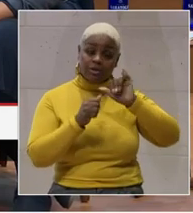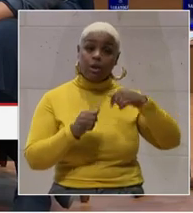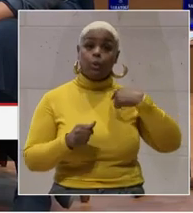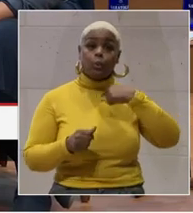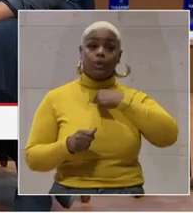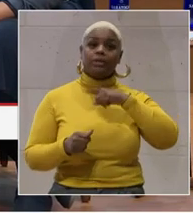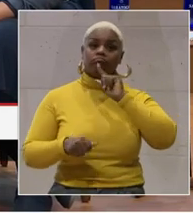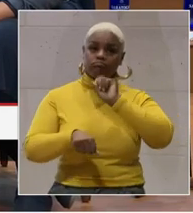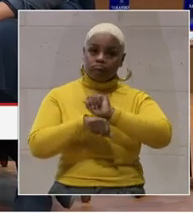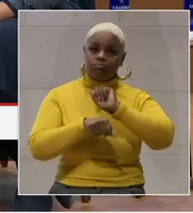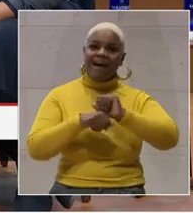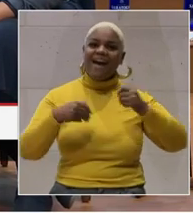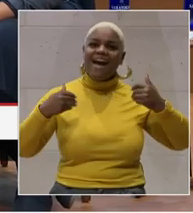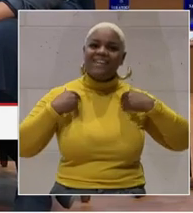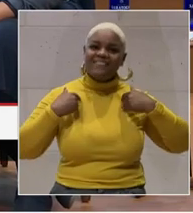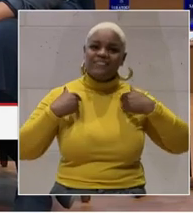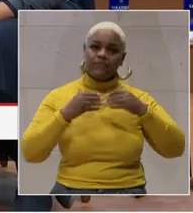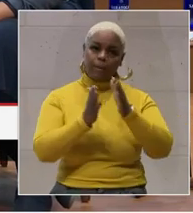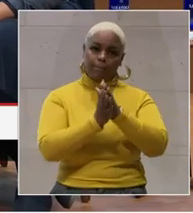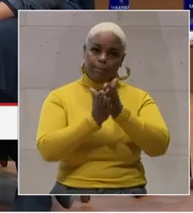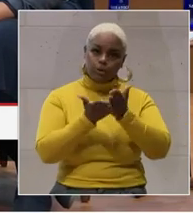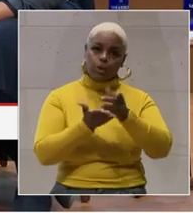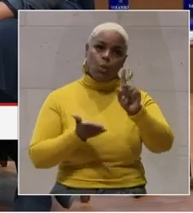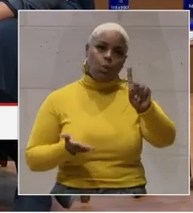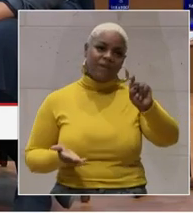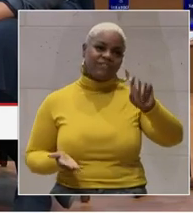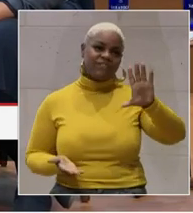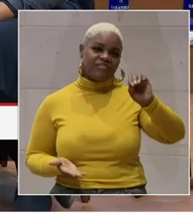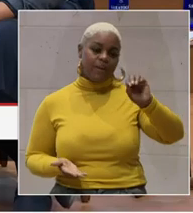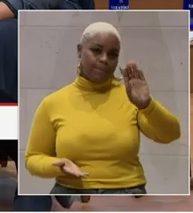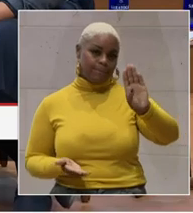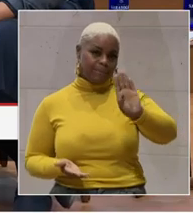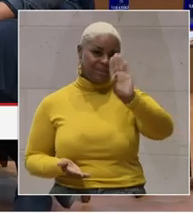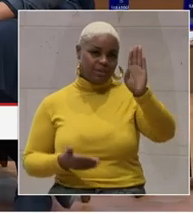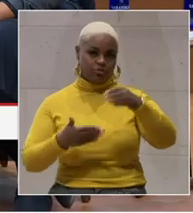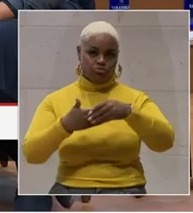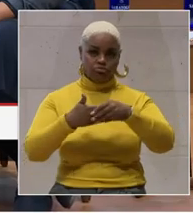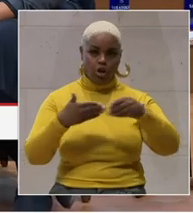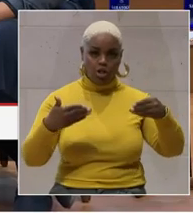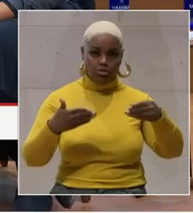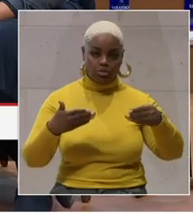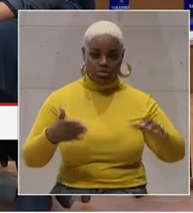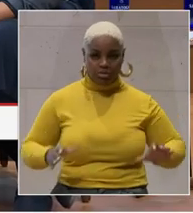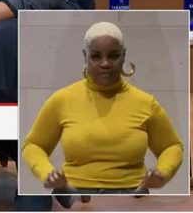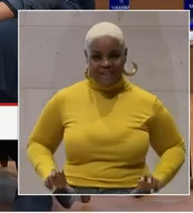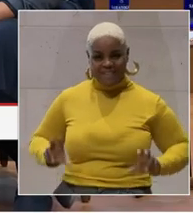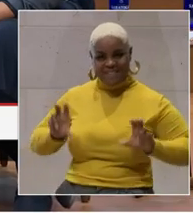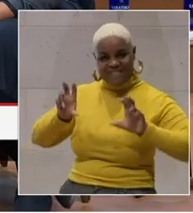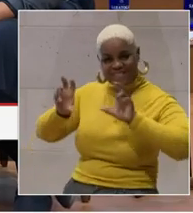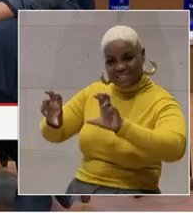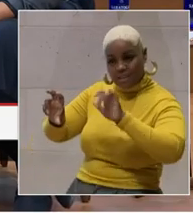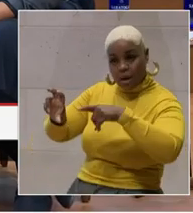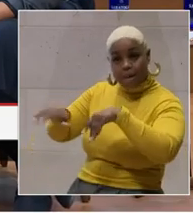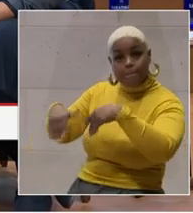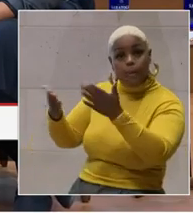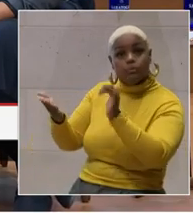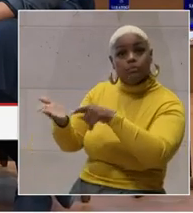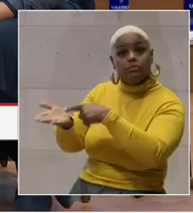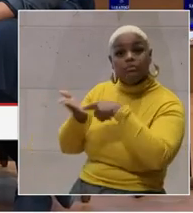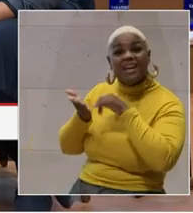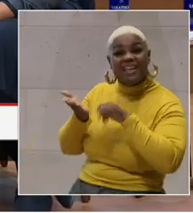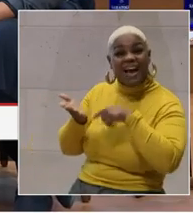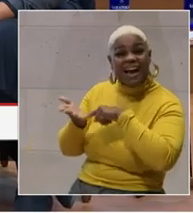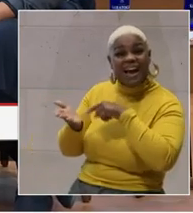a $150 billion housing investment proposal that was just within